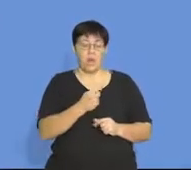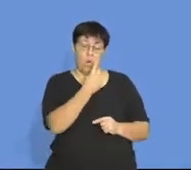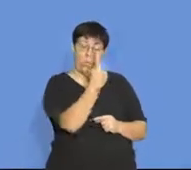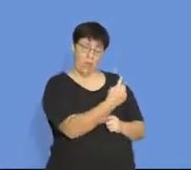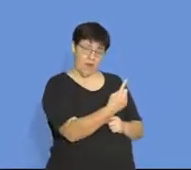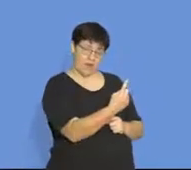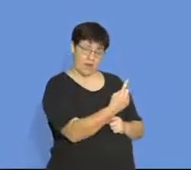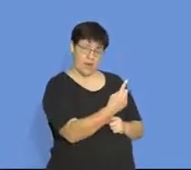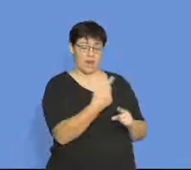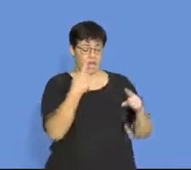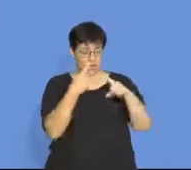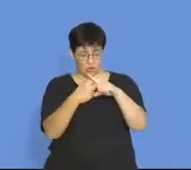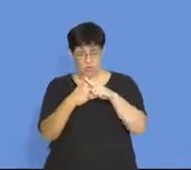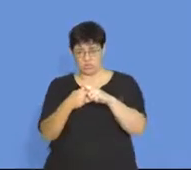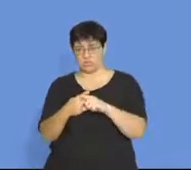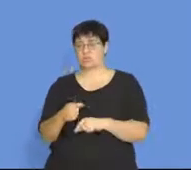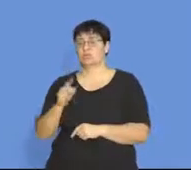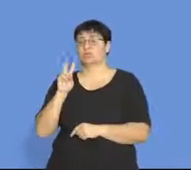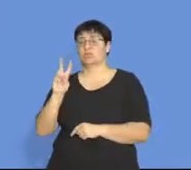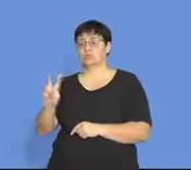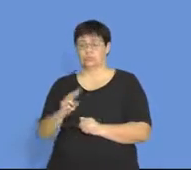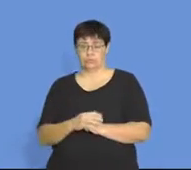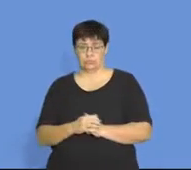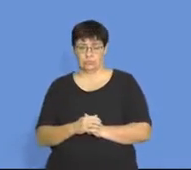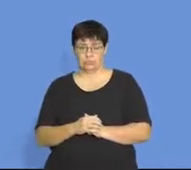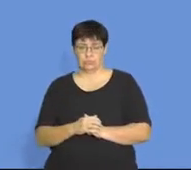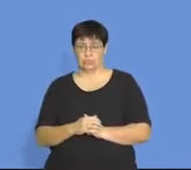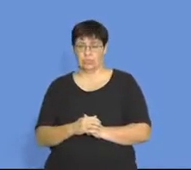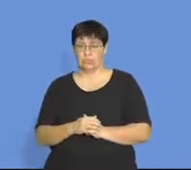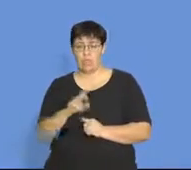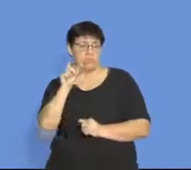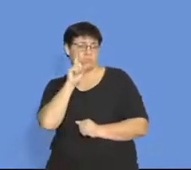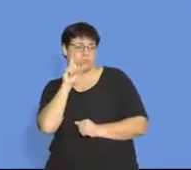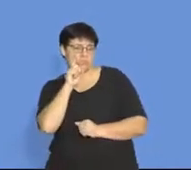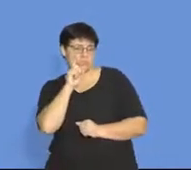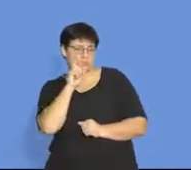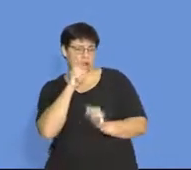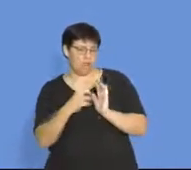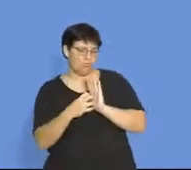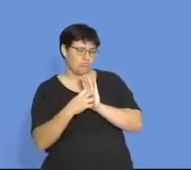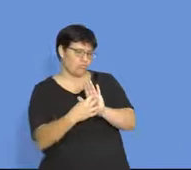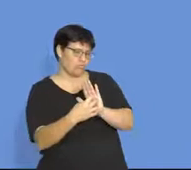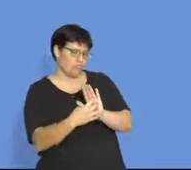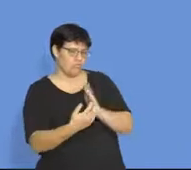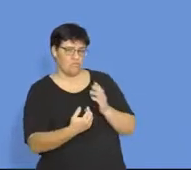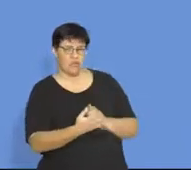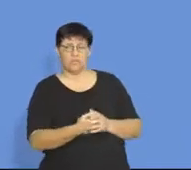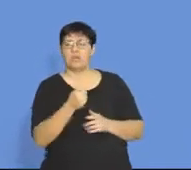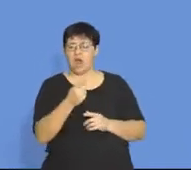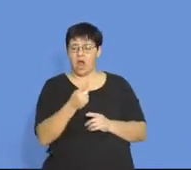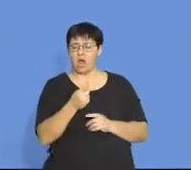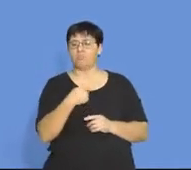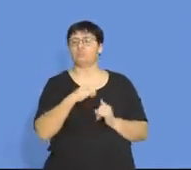where equation 1 intersects with equation 2. So I need to see that